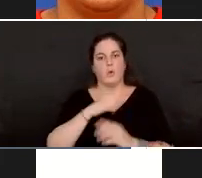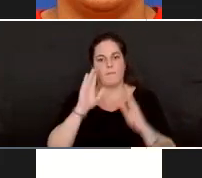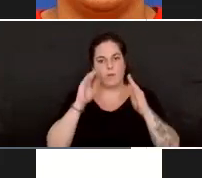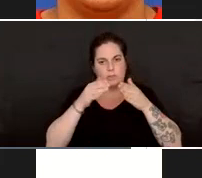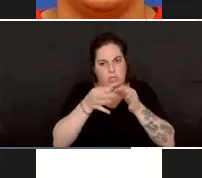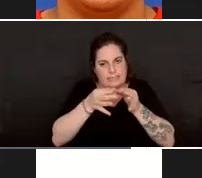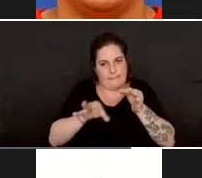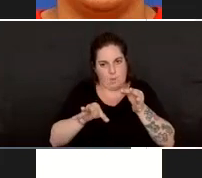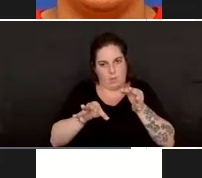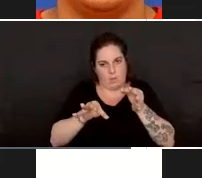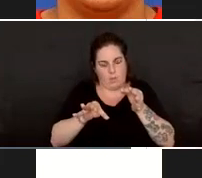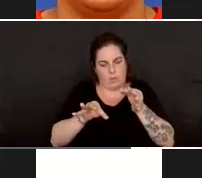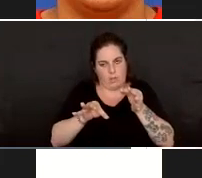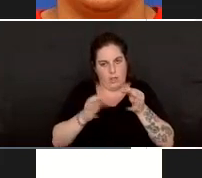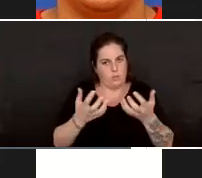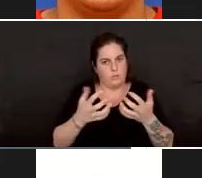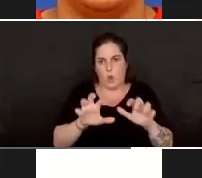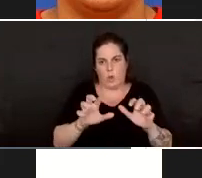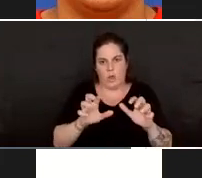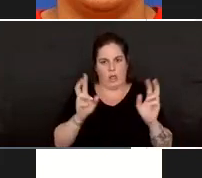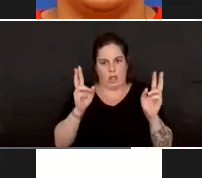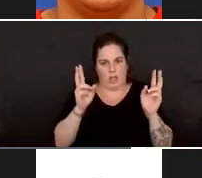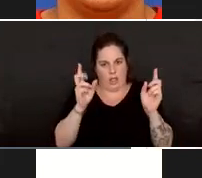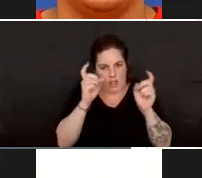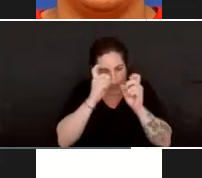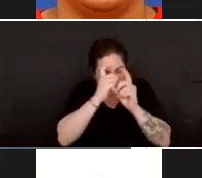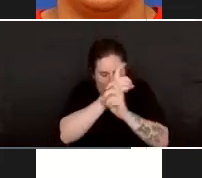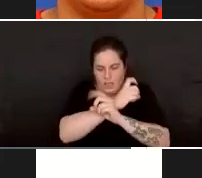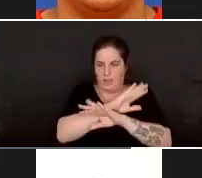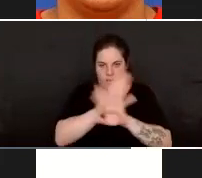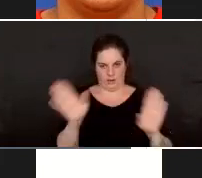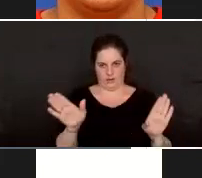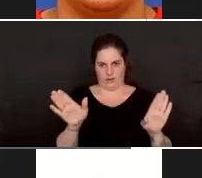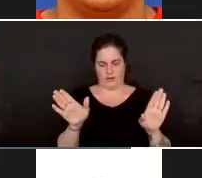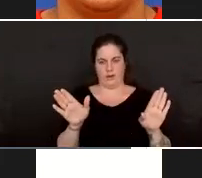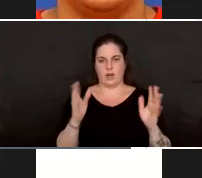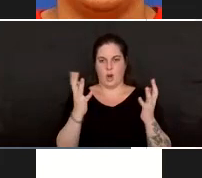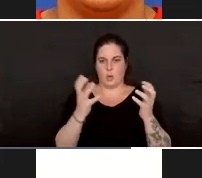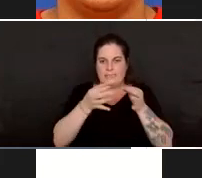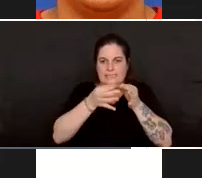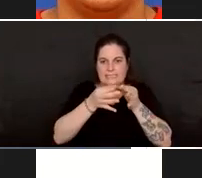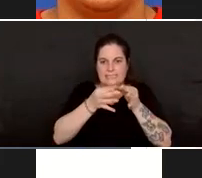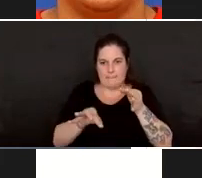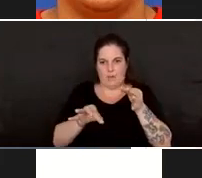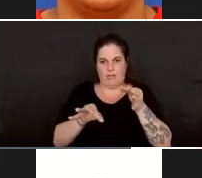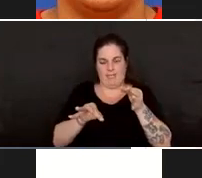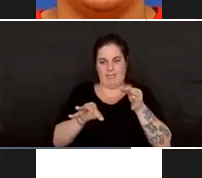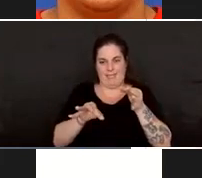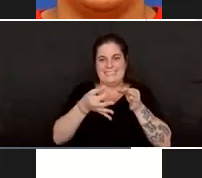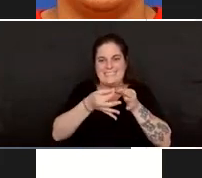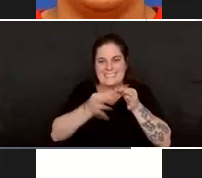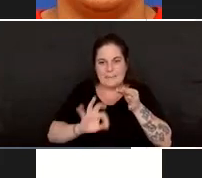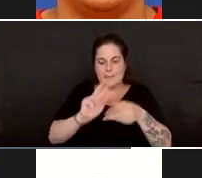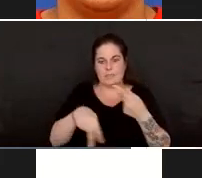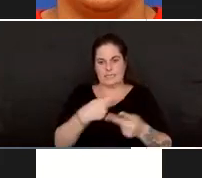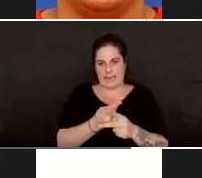not at all trying to deal with this in a complicated fashion. So we're going to focus on those simplest type of oscillations and